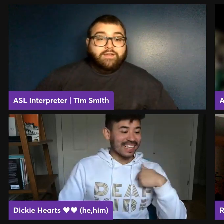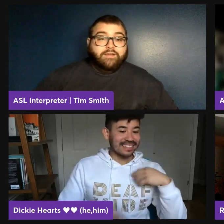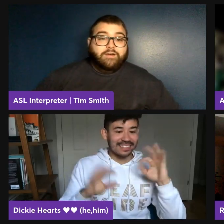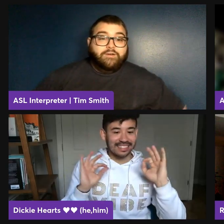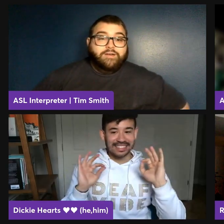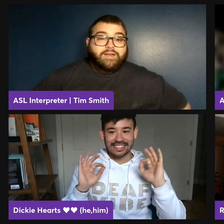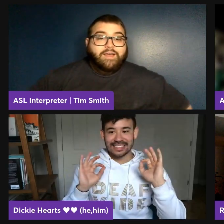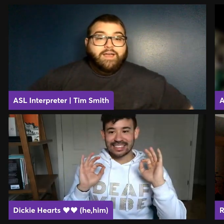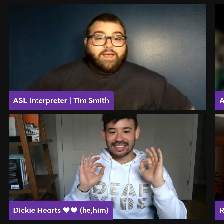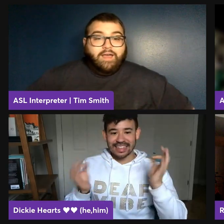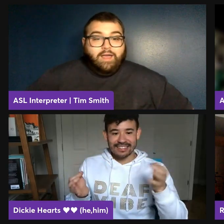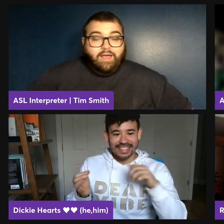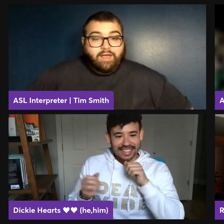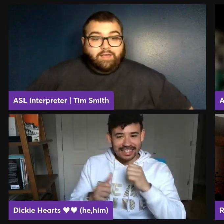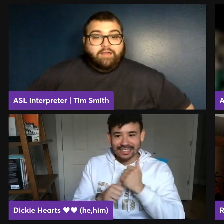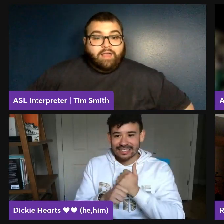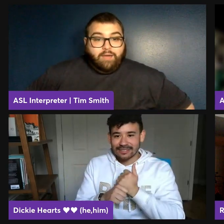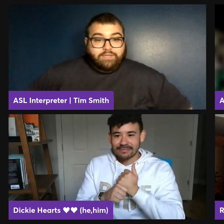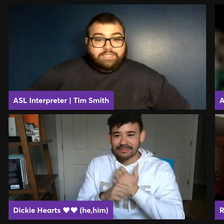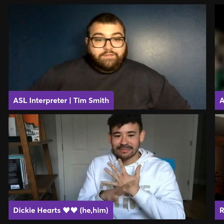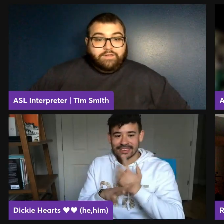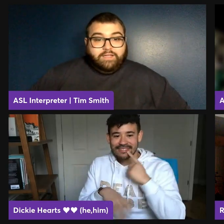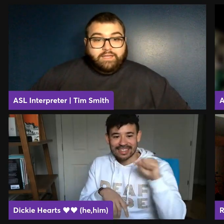If I can go. Yeah, go ahead.